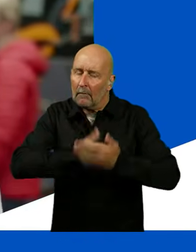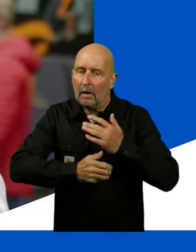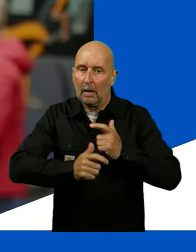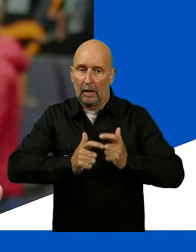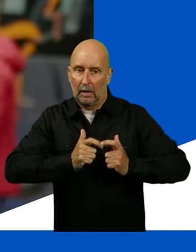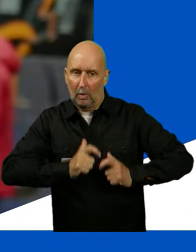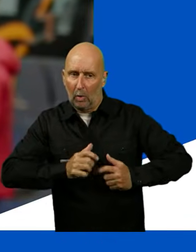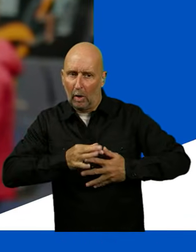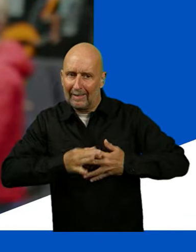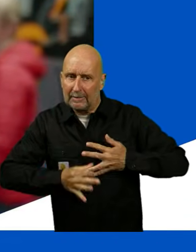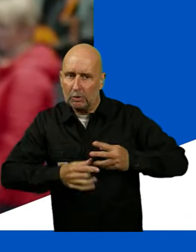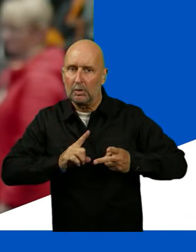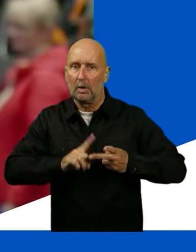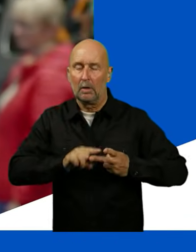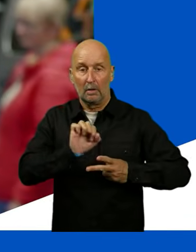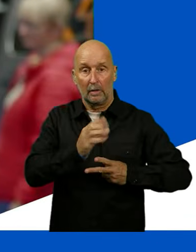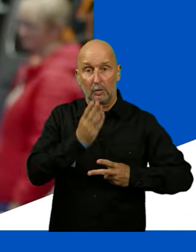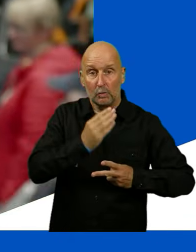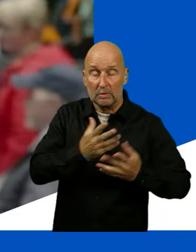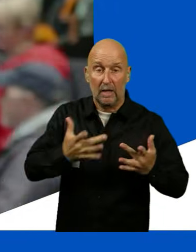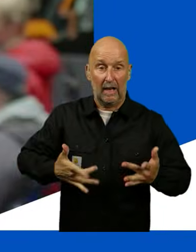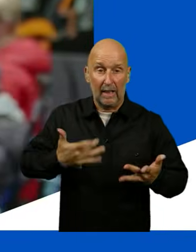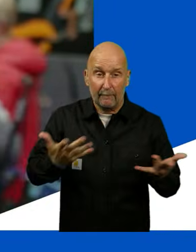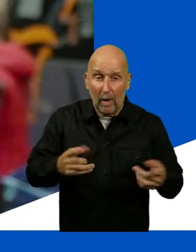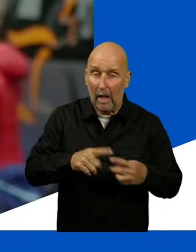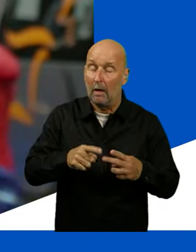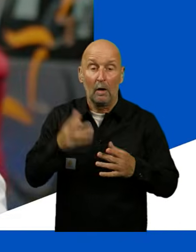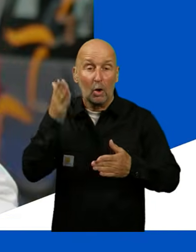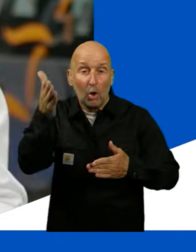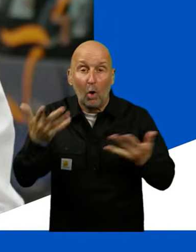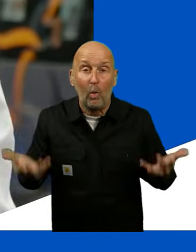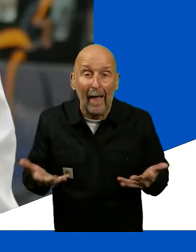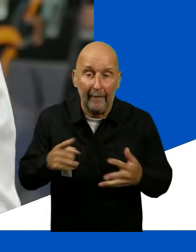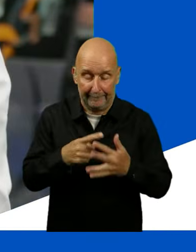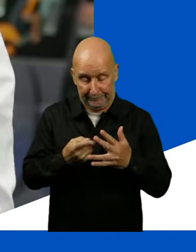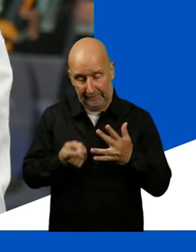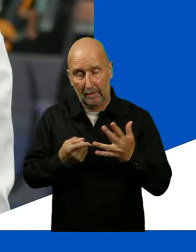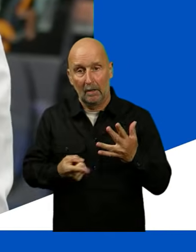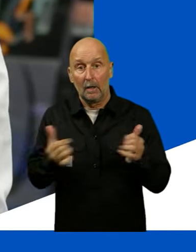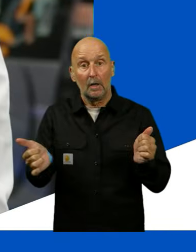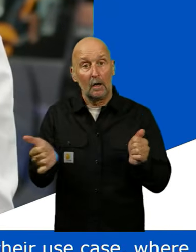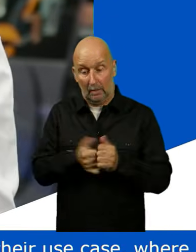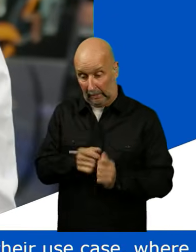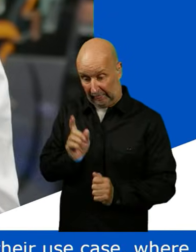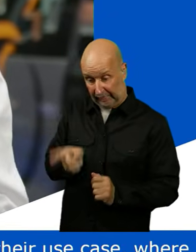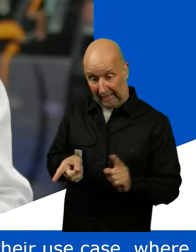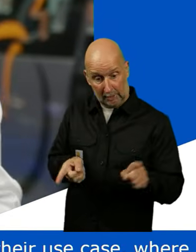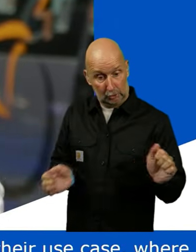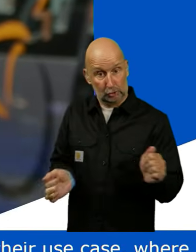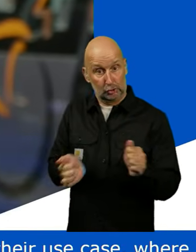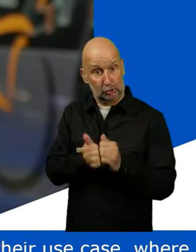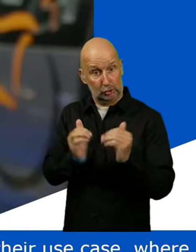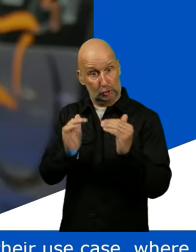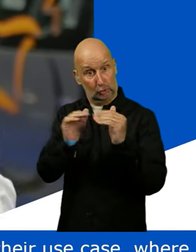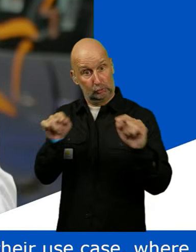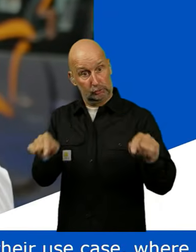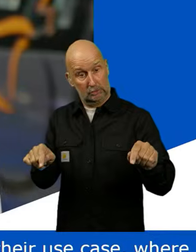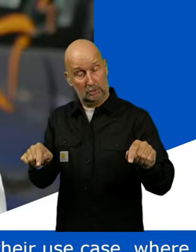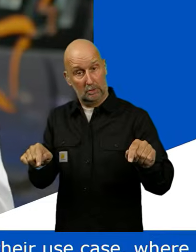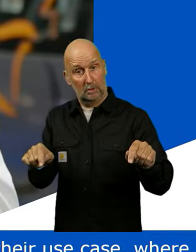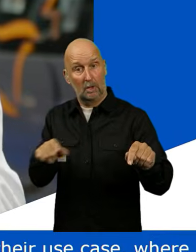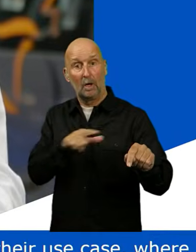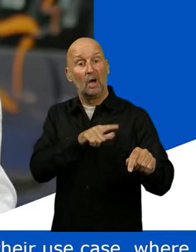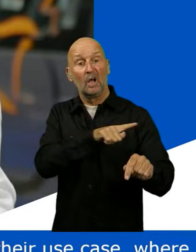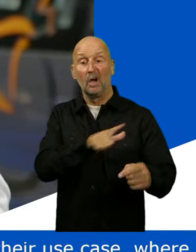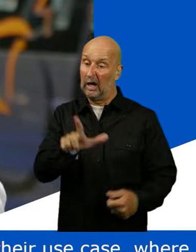what their use case is, where do they live, where they're going to use it. Is the product suitable for them? So we're not a sort of click